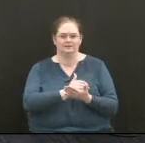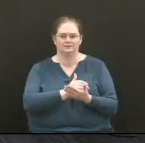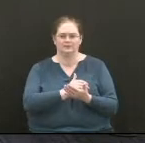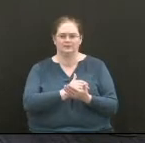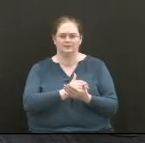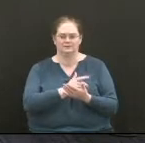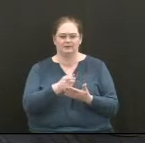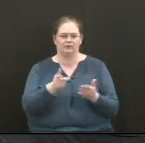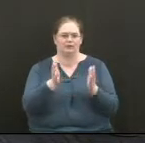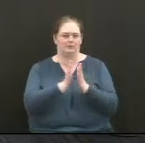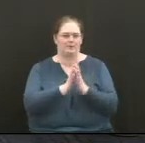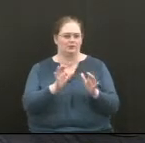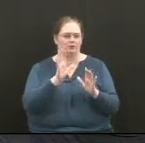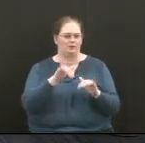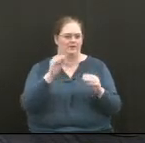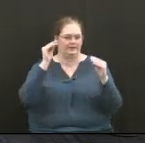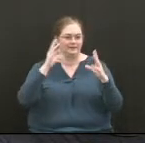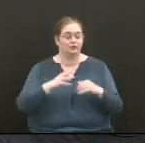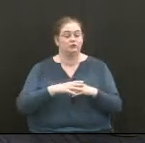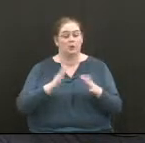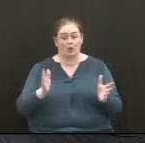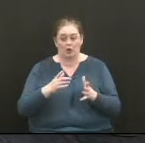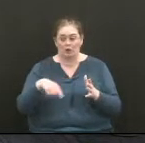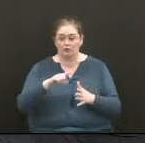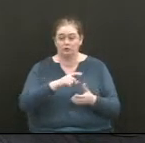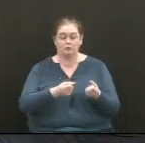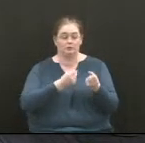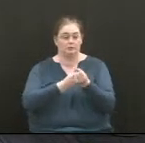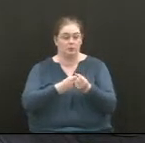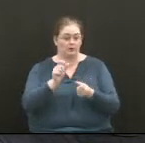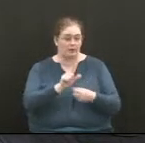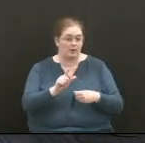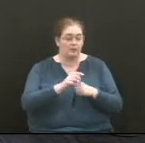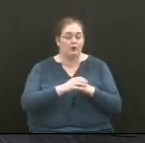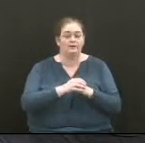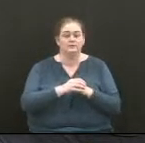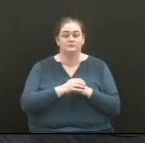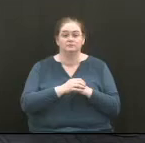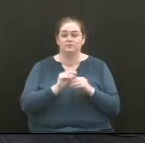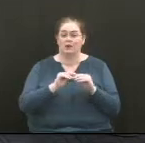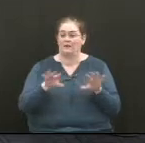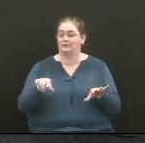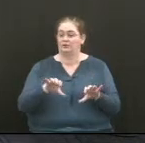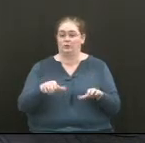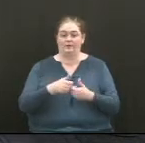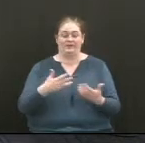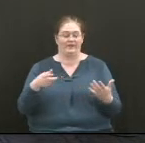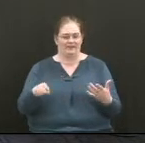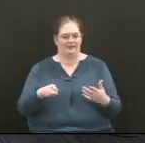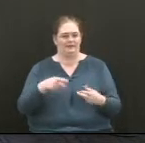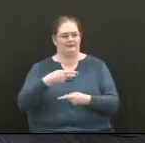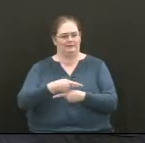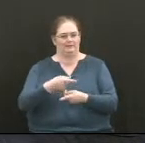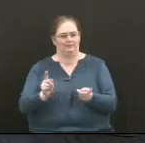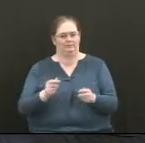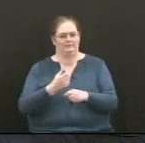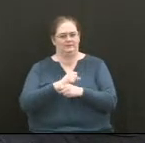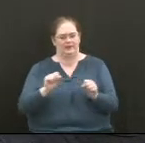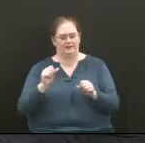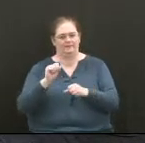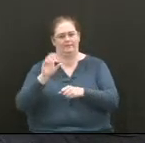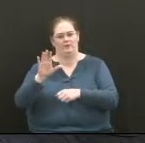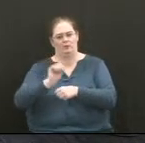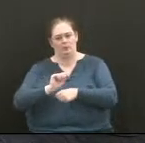being asked to do by their teachers. So I encourage you to support the library. You know, they're obviously doing all the things they need to do to keep you safe, keep their employees